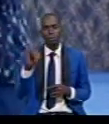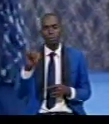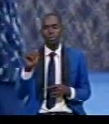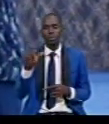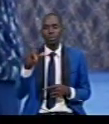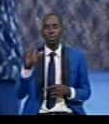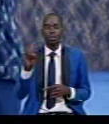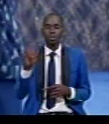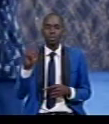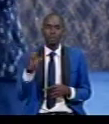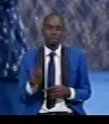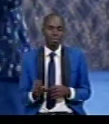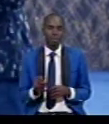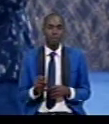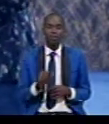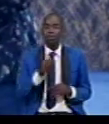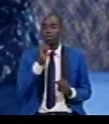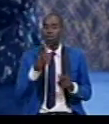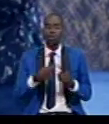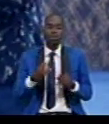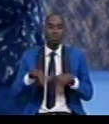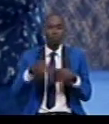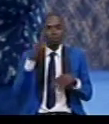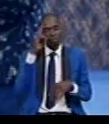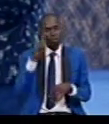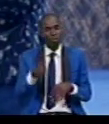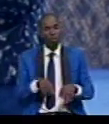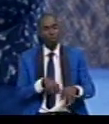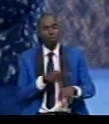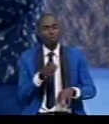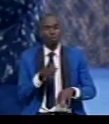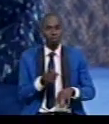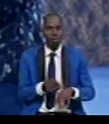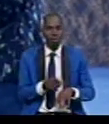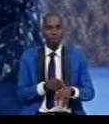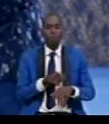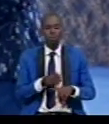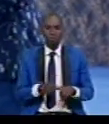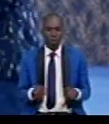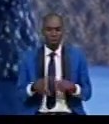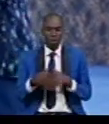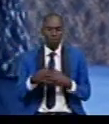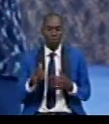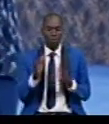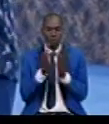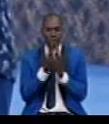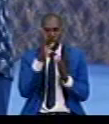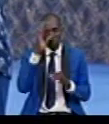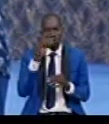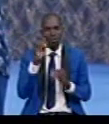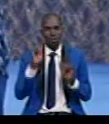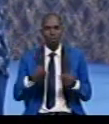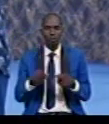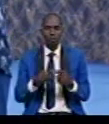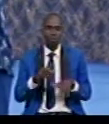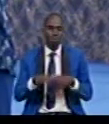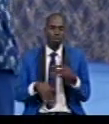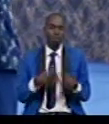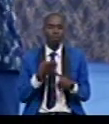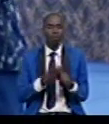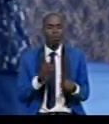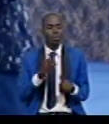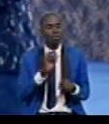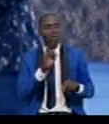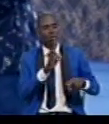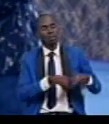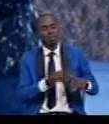walk a short distance. But after the prayer of the man of God, she was able to walk to where she shared testimony. Praise